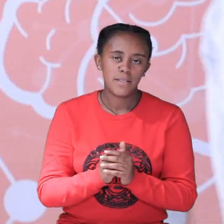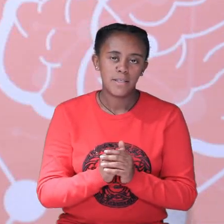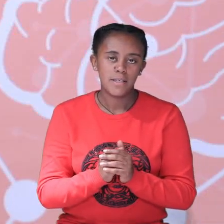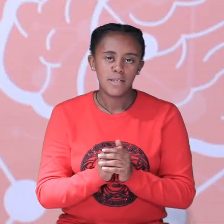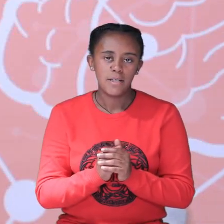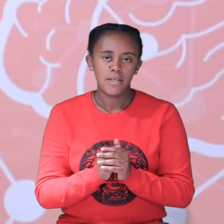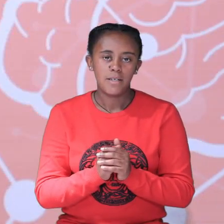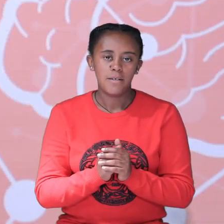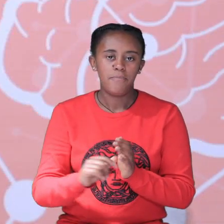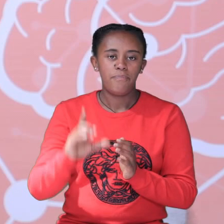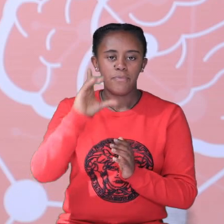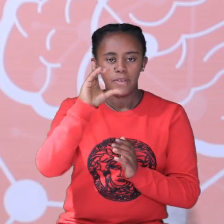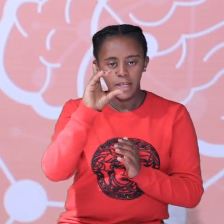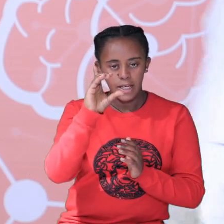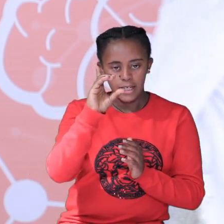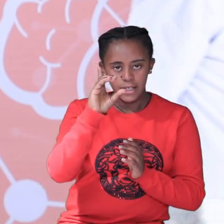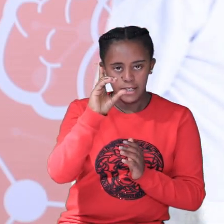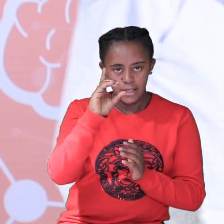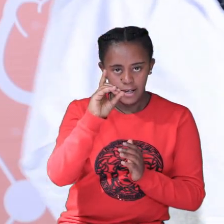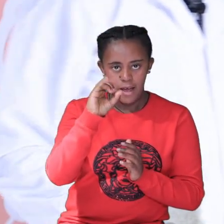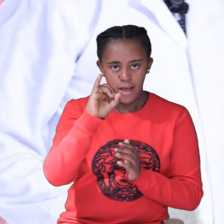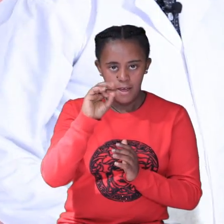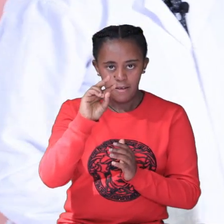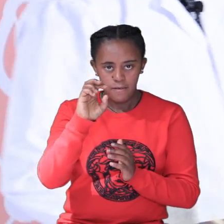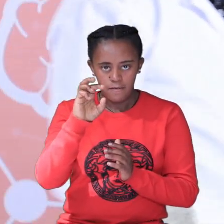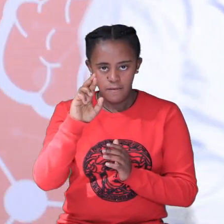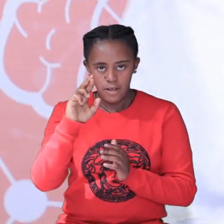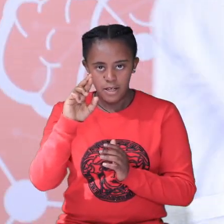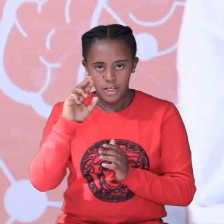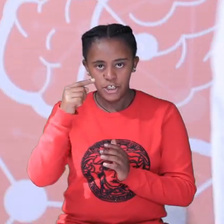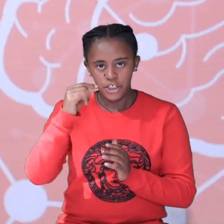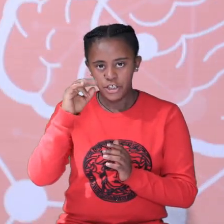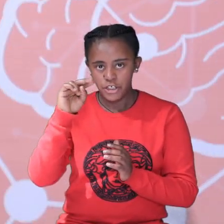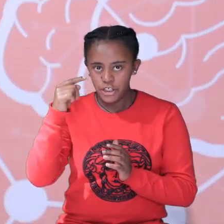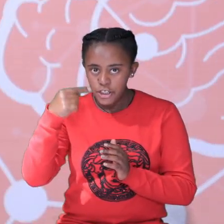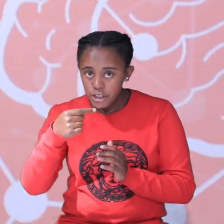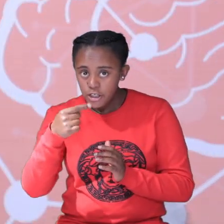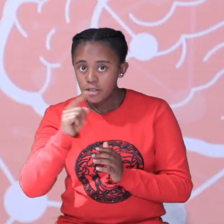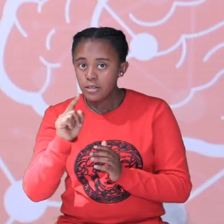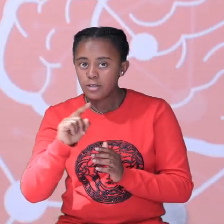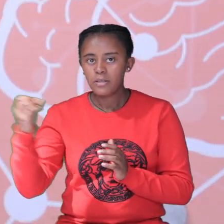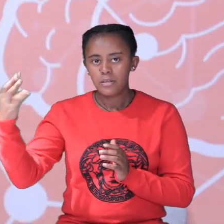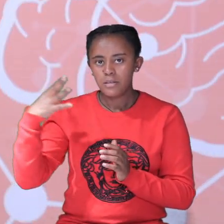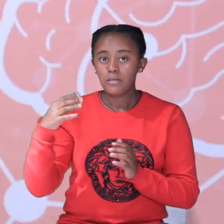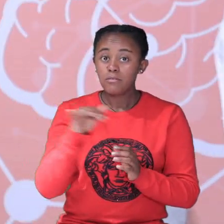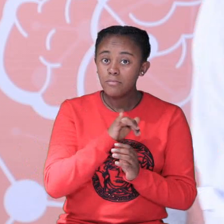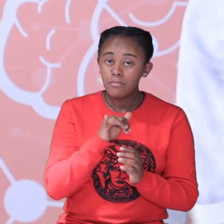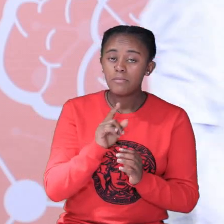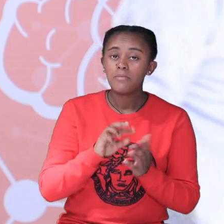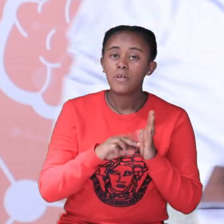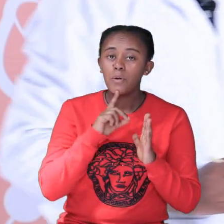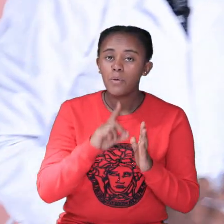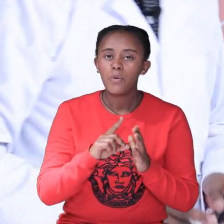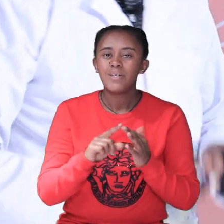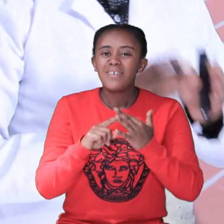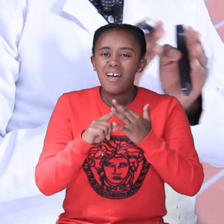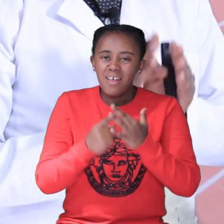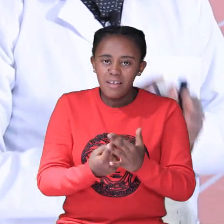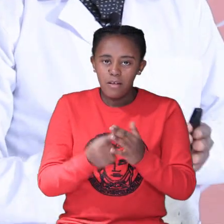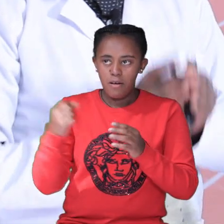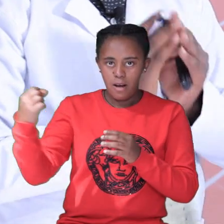diverging beam. The diverging beam is also when the ray of light starts from a point,